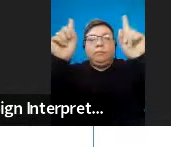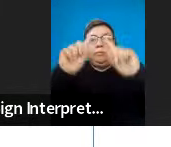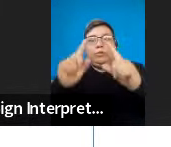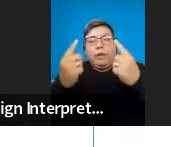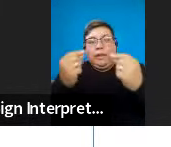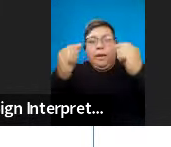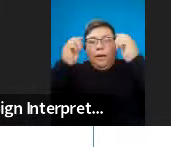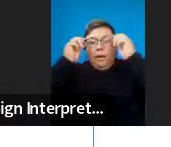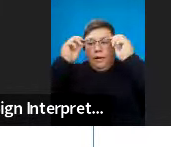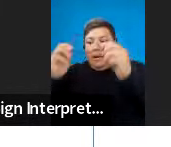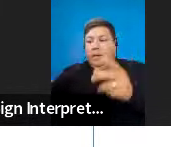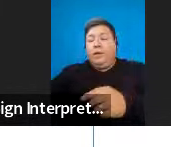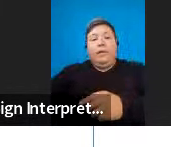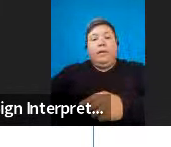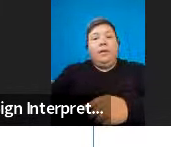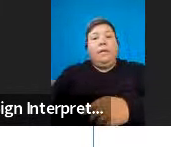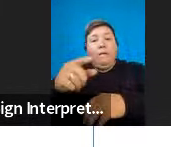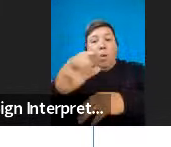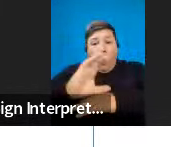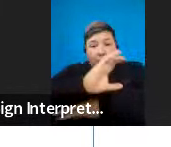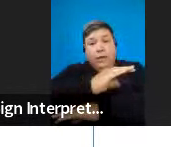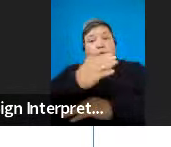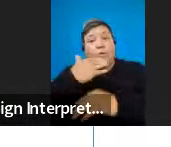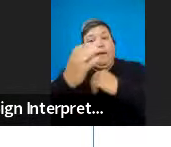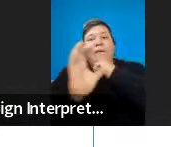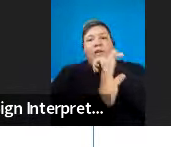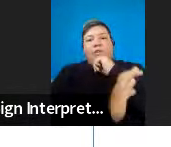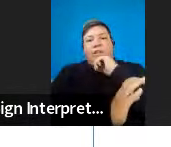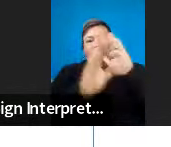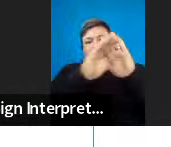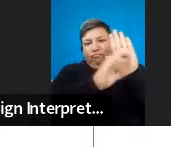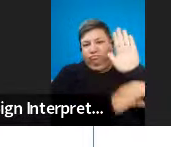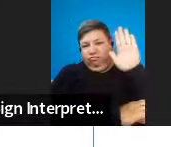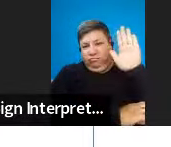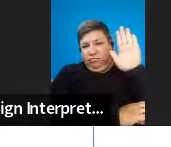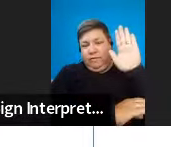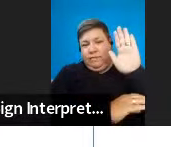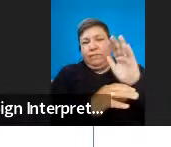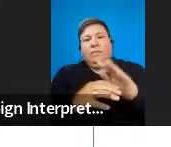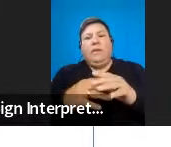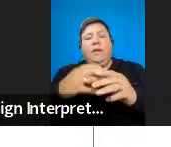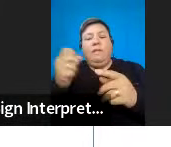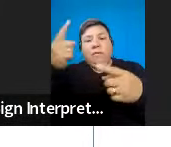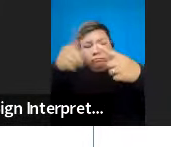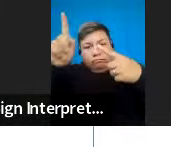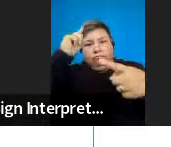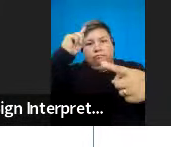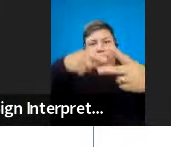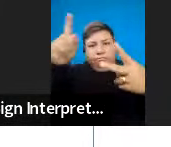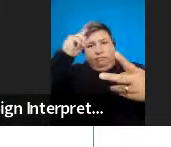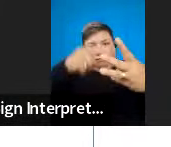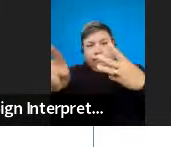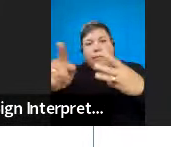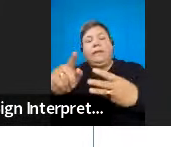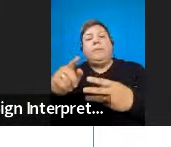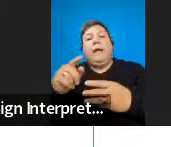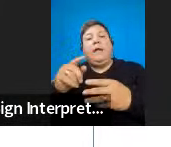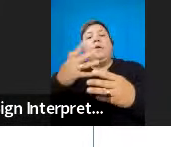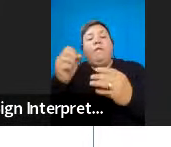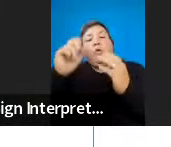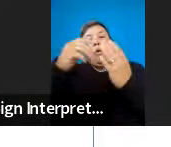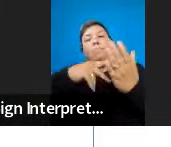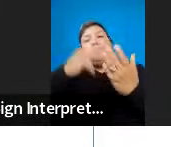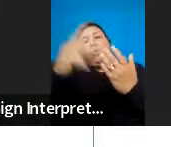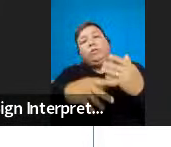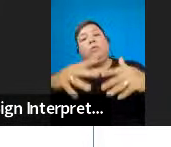for the clients that are accredited. We also have expedited processes, meaning that in any application that you may have